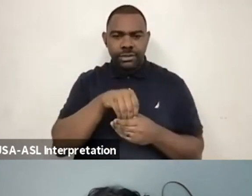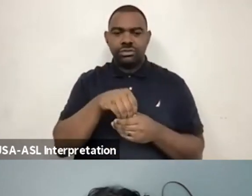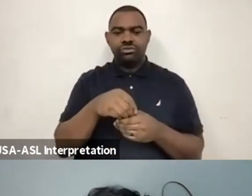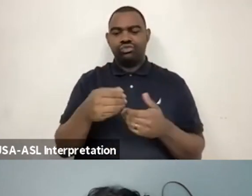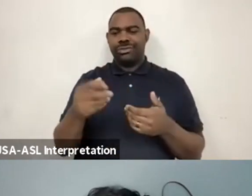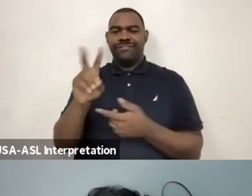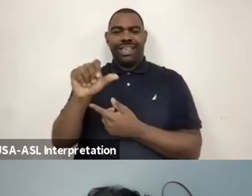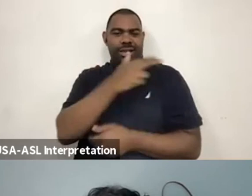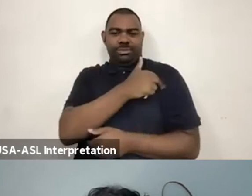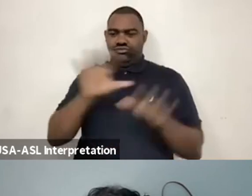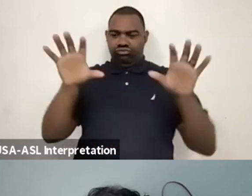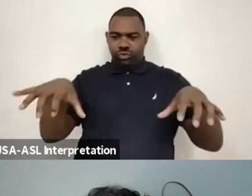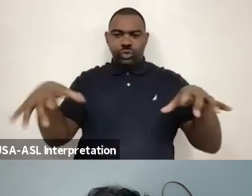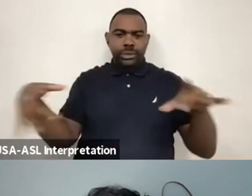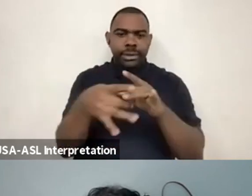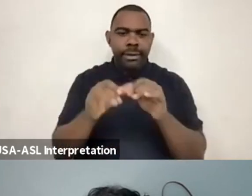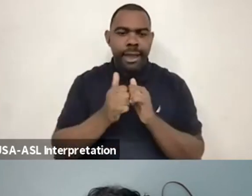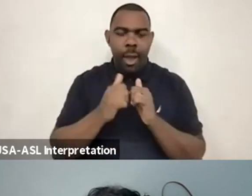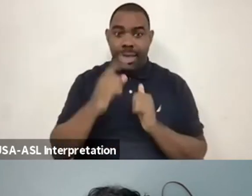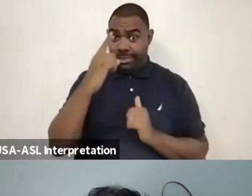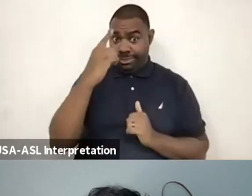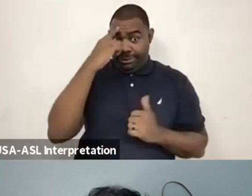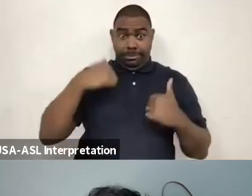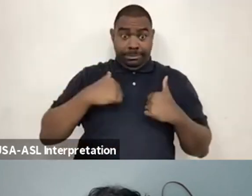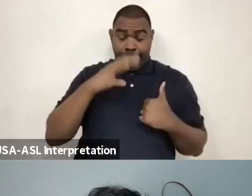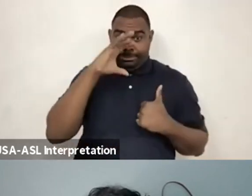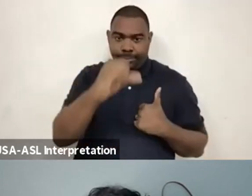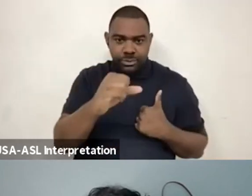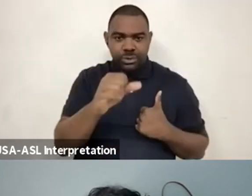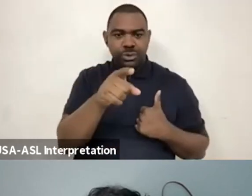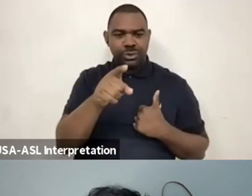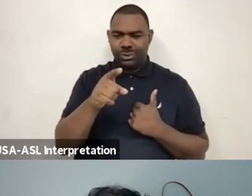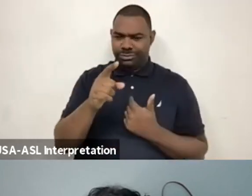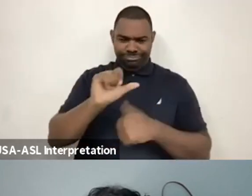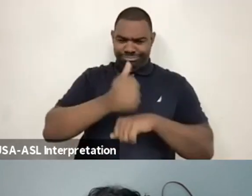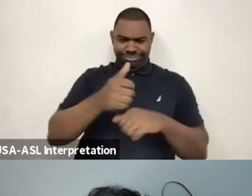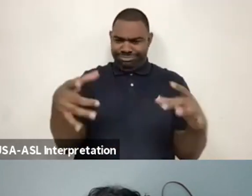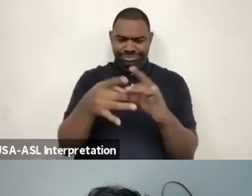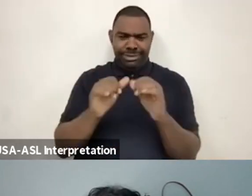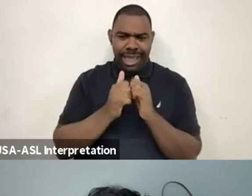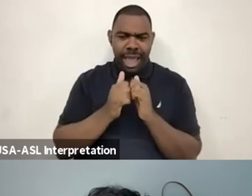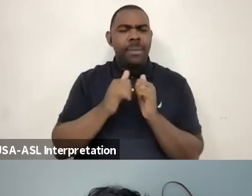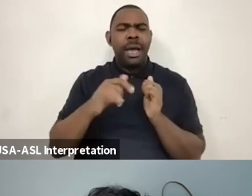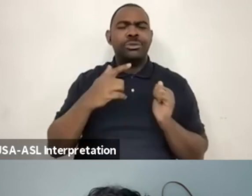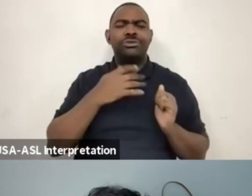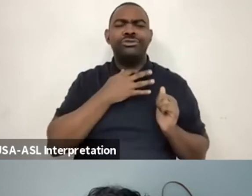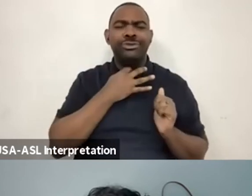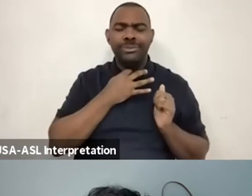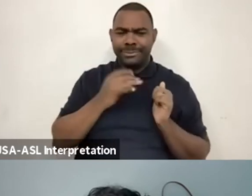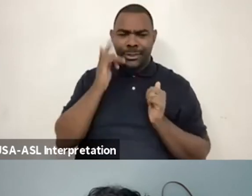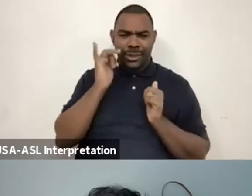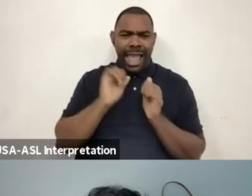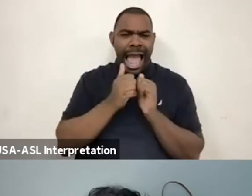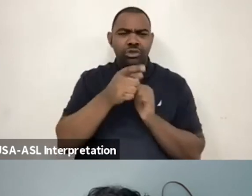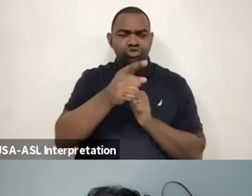in your community. I think it's really fascinating the way that you have done that. And I'm curious what that looked like sort of